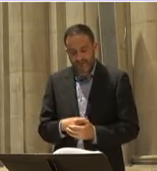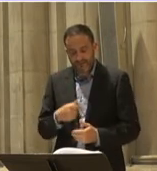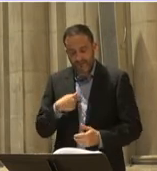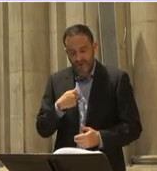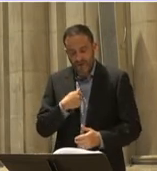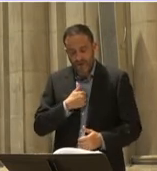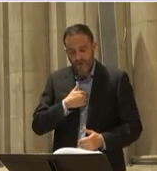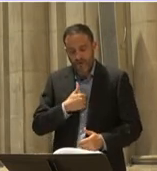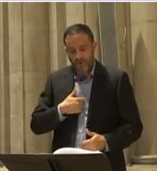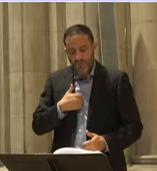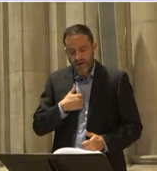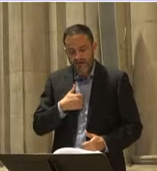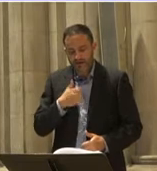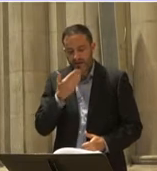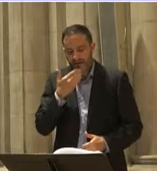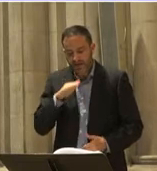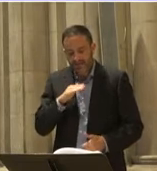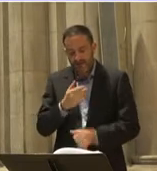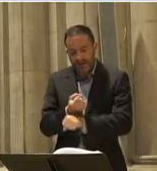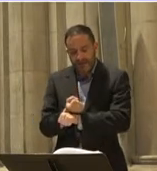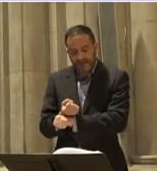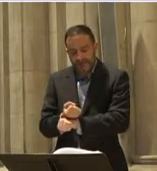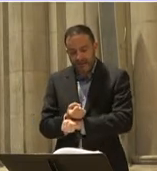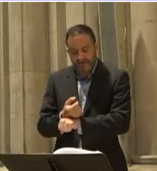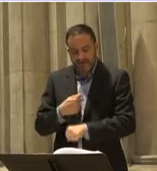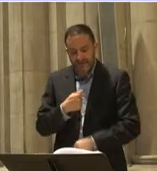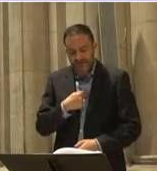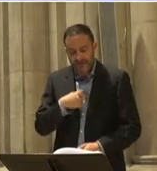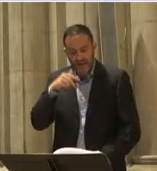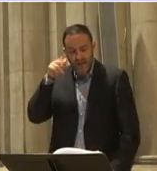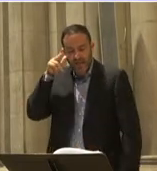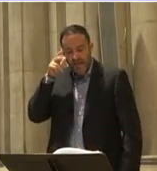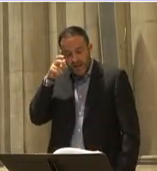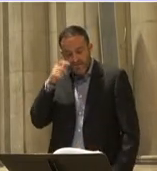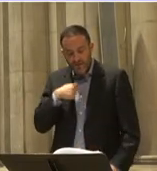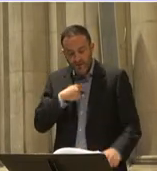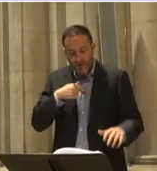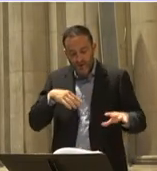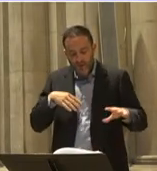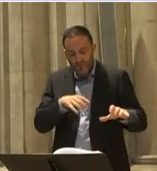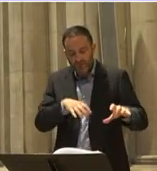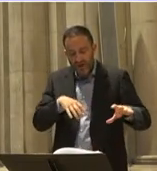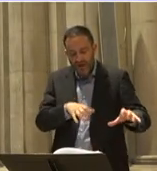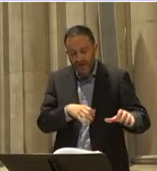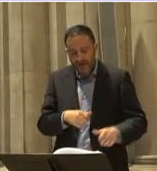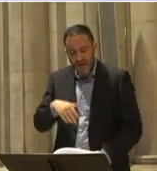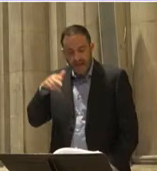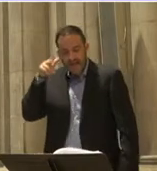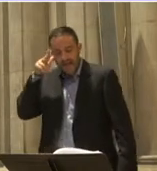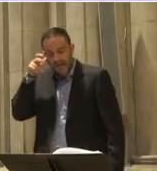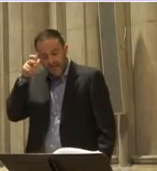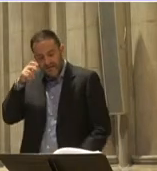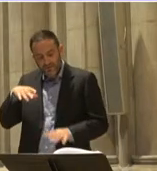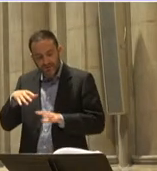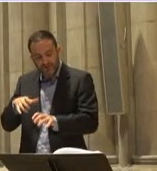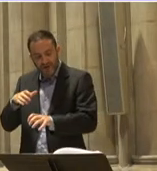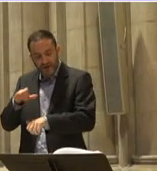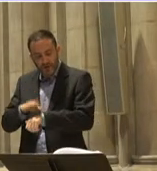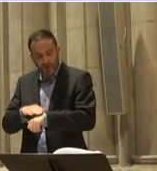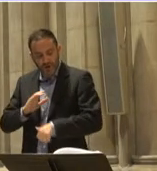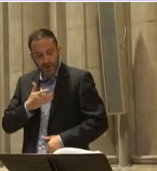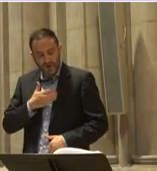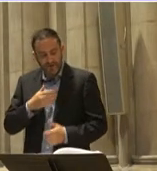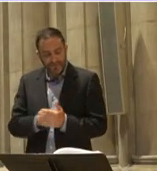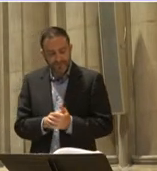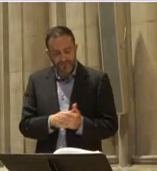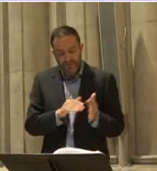created. We repent of the evil that enslaves us, the evil we have done, and the evil done